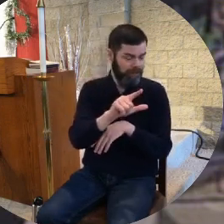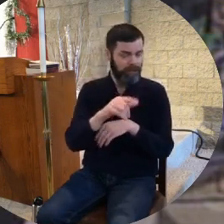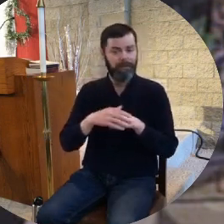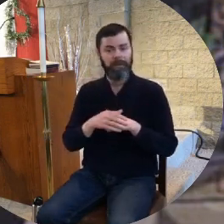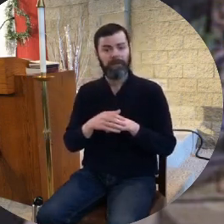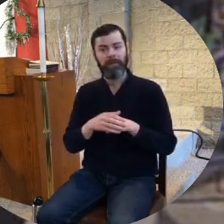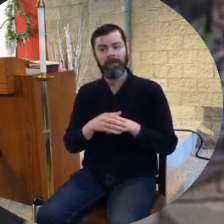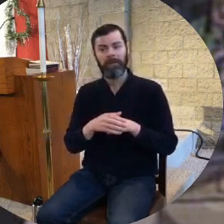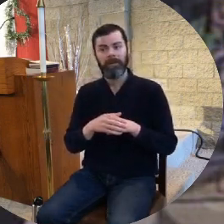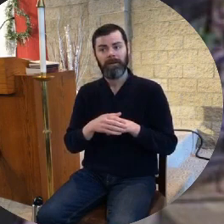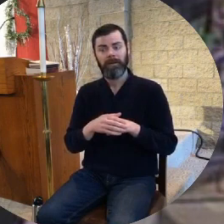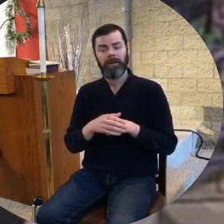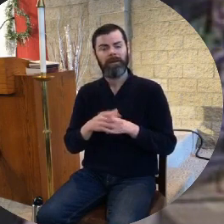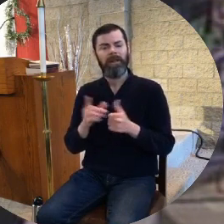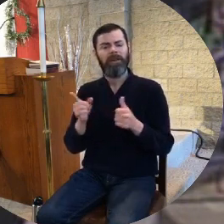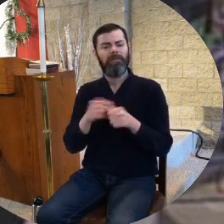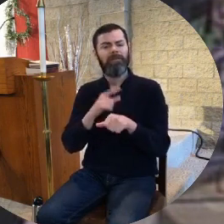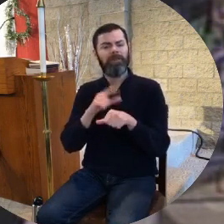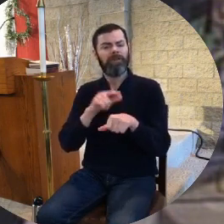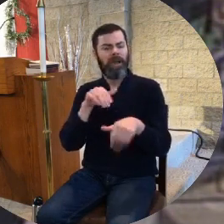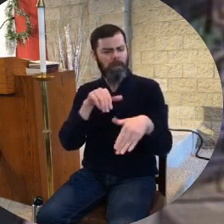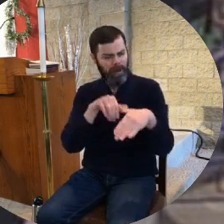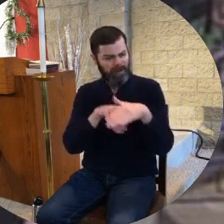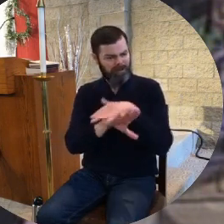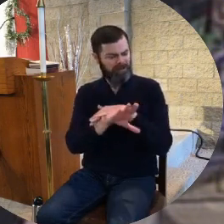church, he was cooking for the staff every day.